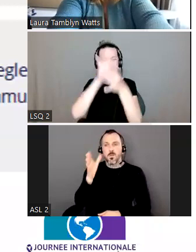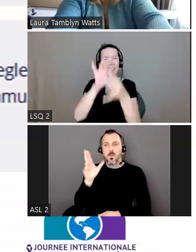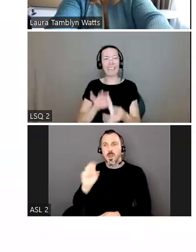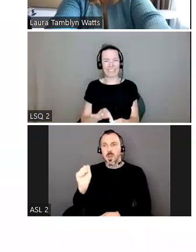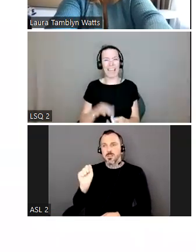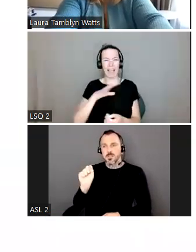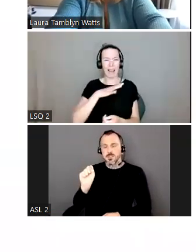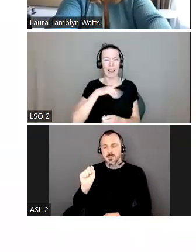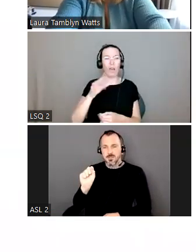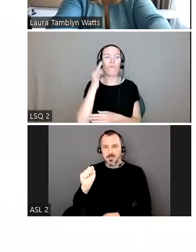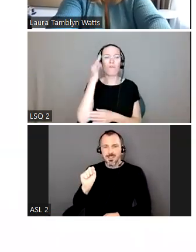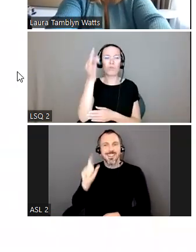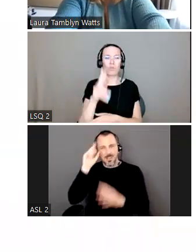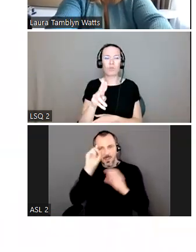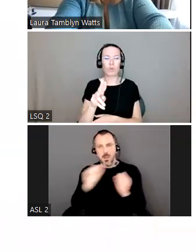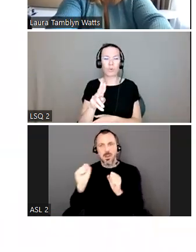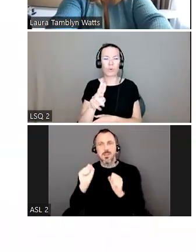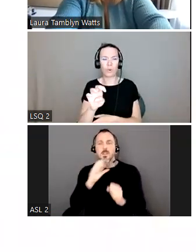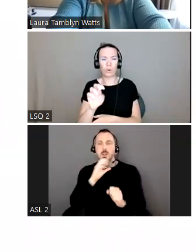prevention. So if you want to learn more,